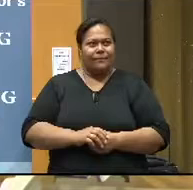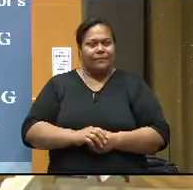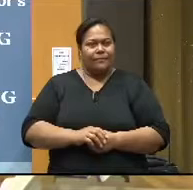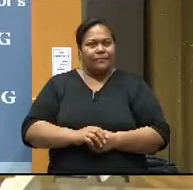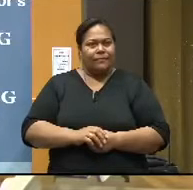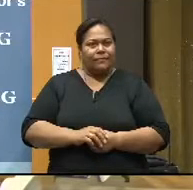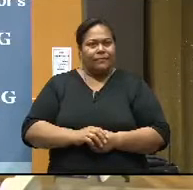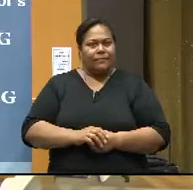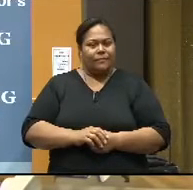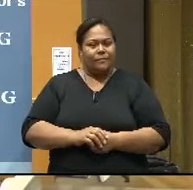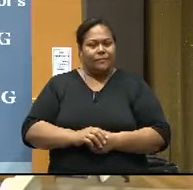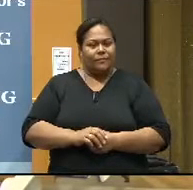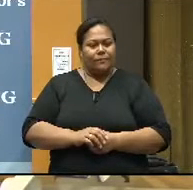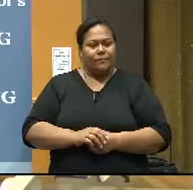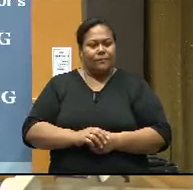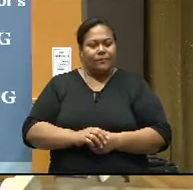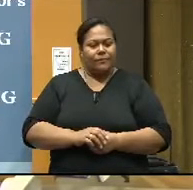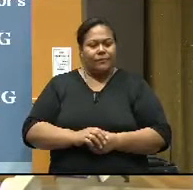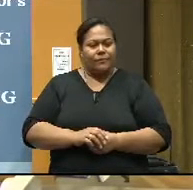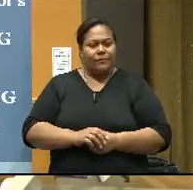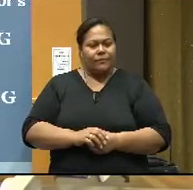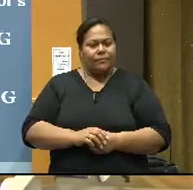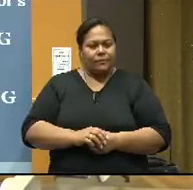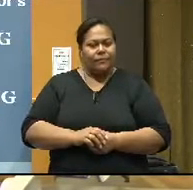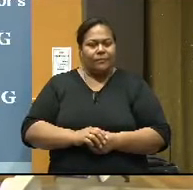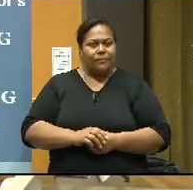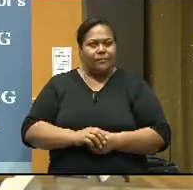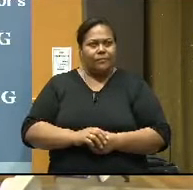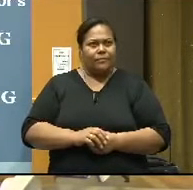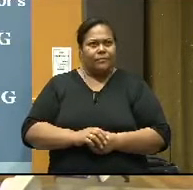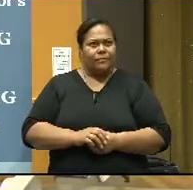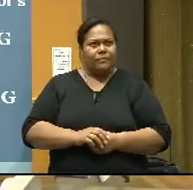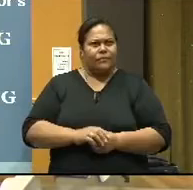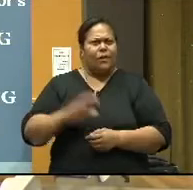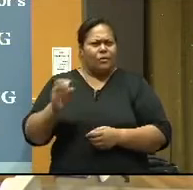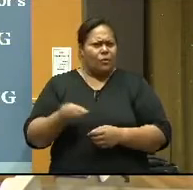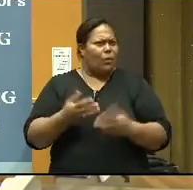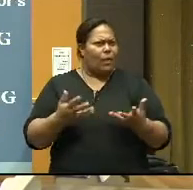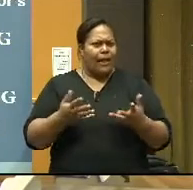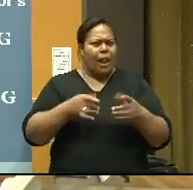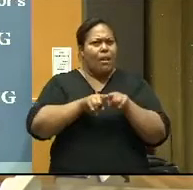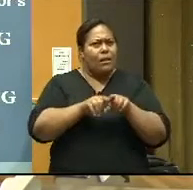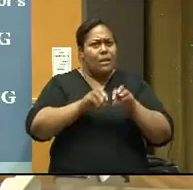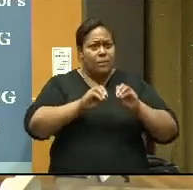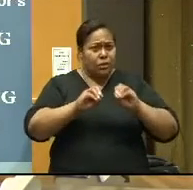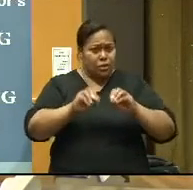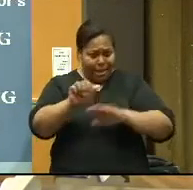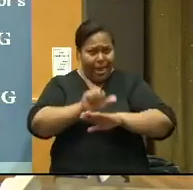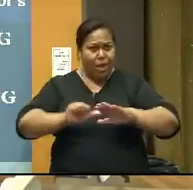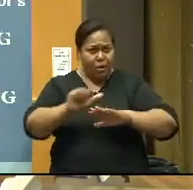And was a sign that the area of learning and teaching would receive the attention at the highest